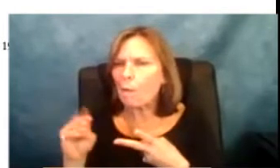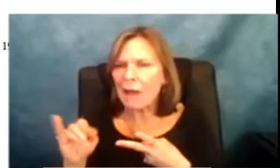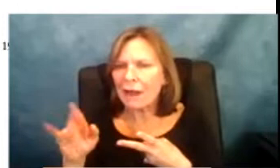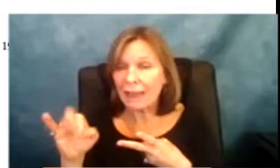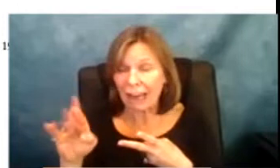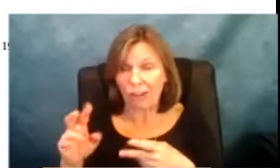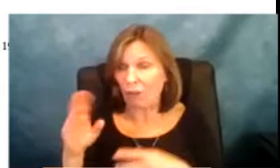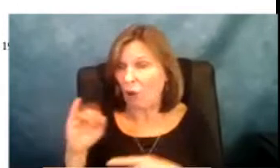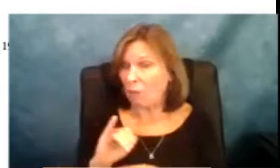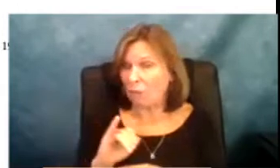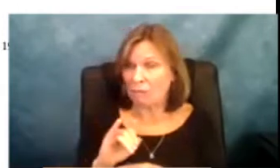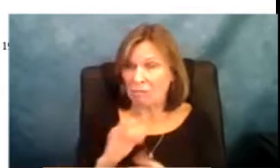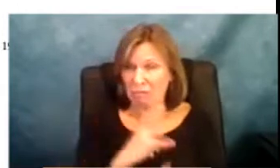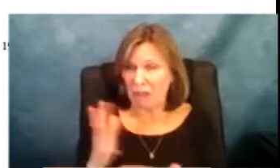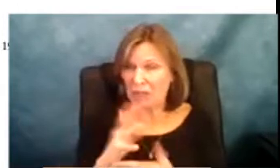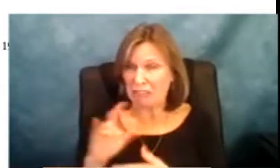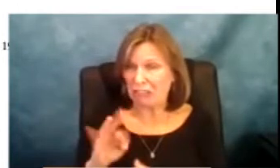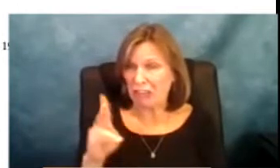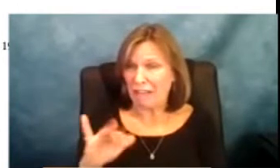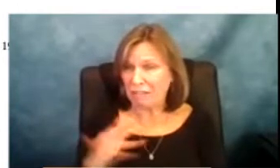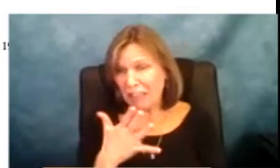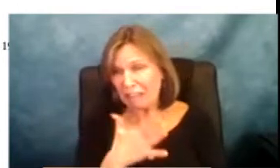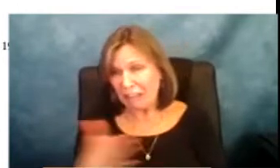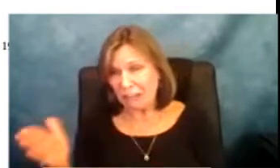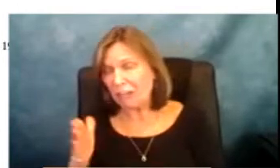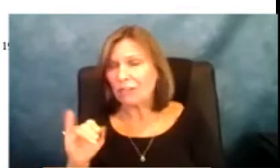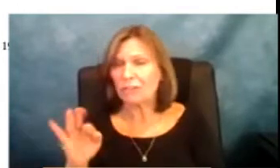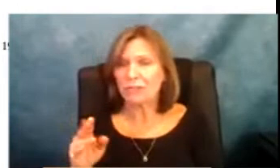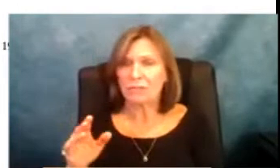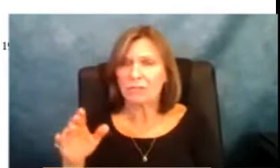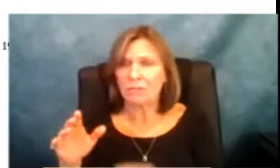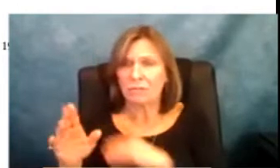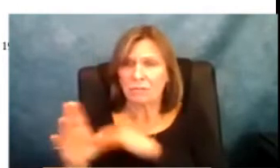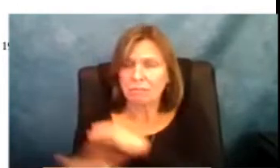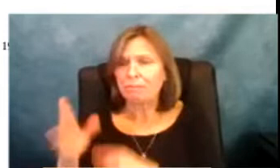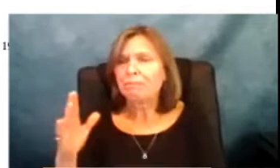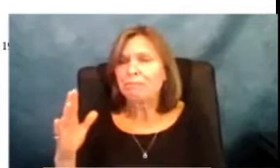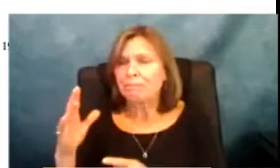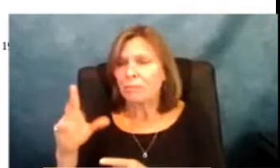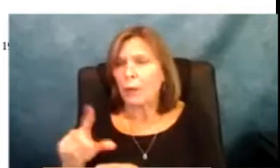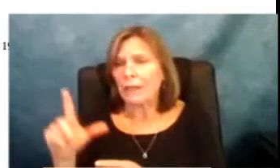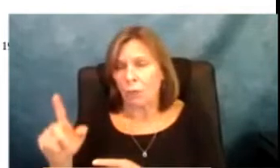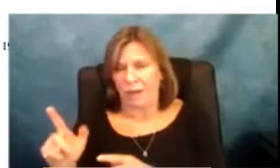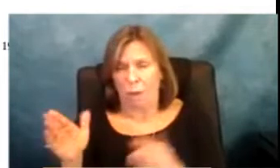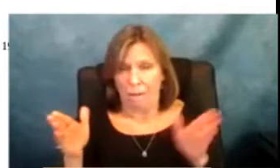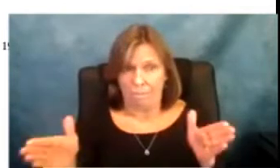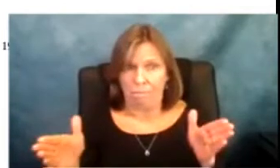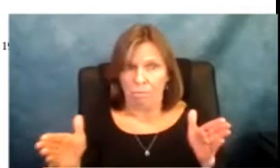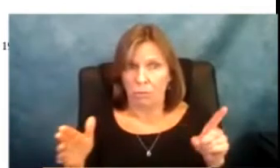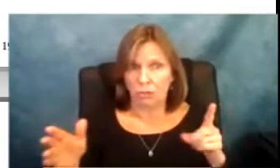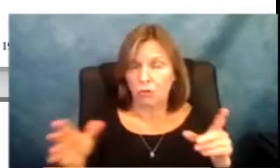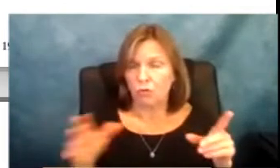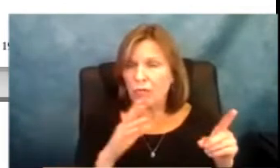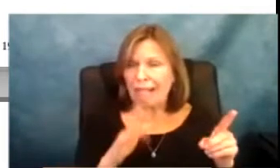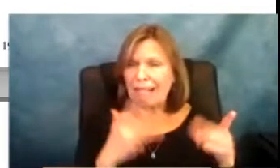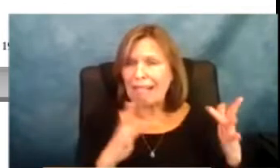from July 5th to September 19th, 2021. Counties are shaded from white to light orange to red on a